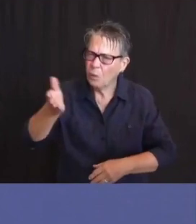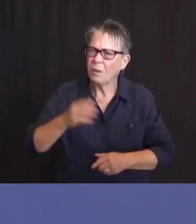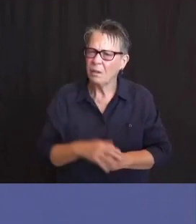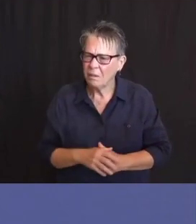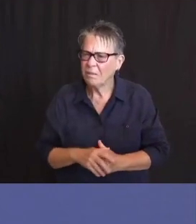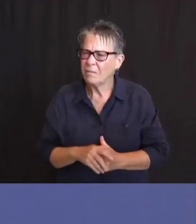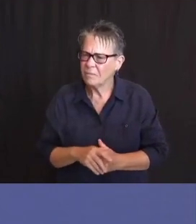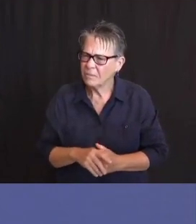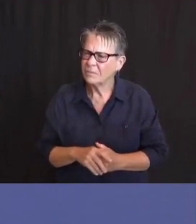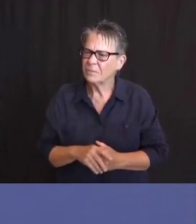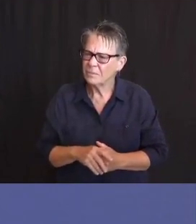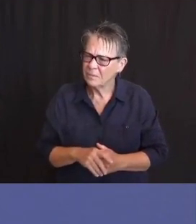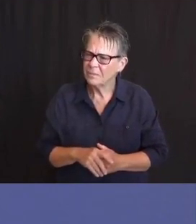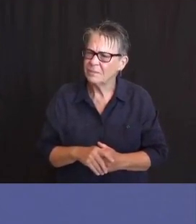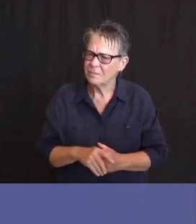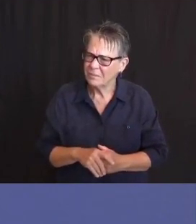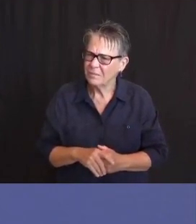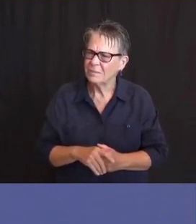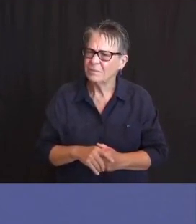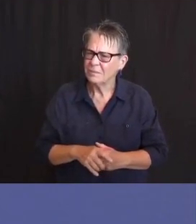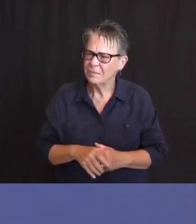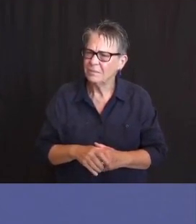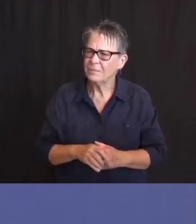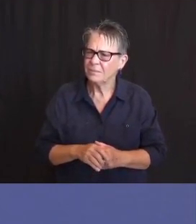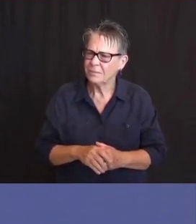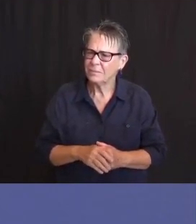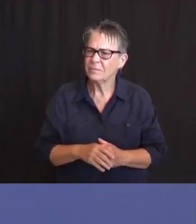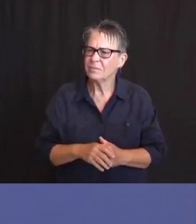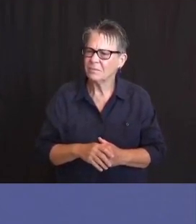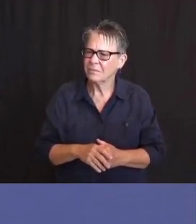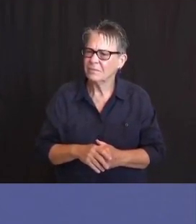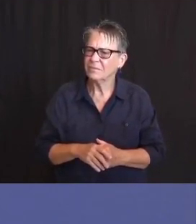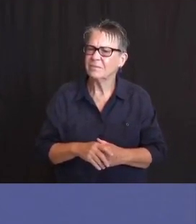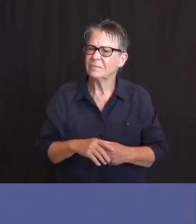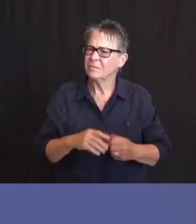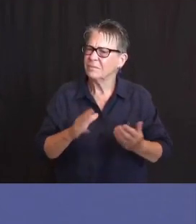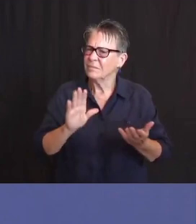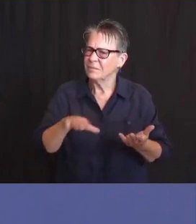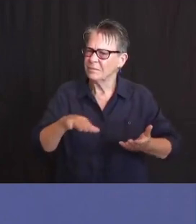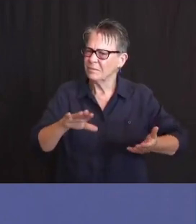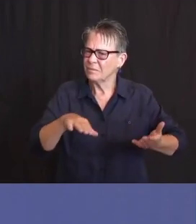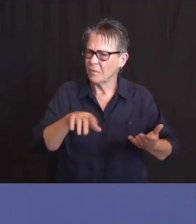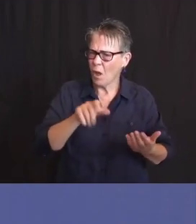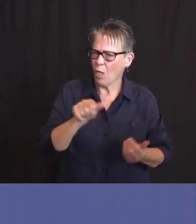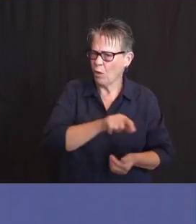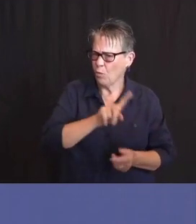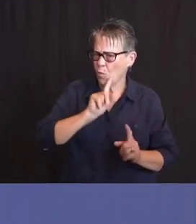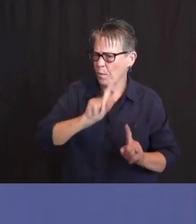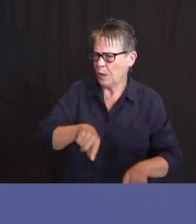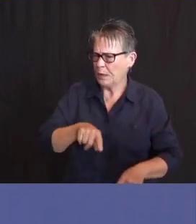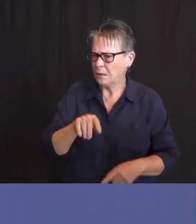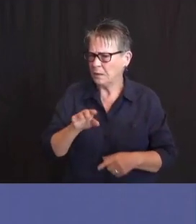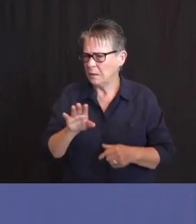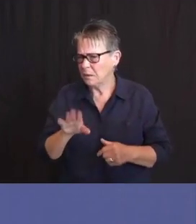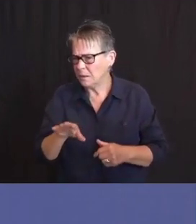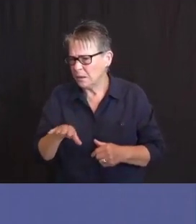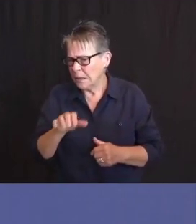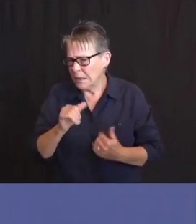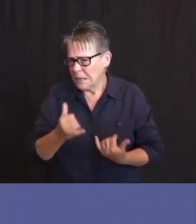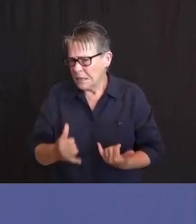So I wanted to ask you first, just based on what you said, I mean, how soon could we start to see some of the rollbacks? Could it be next